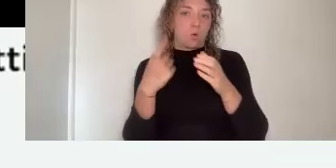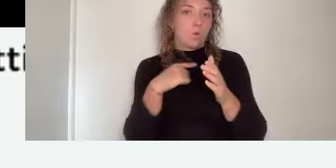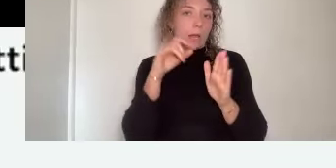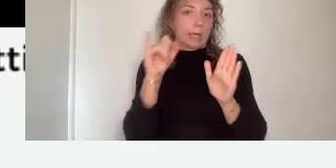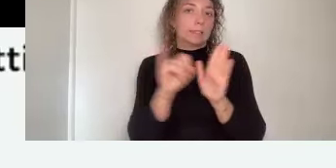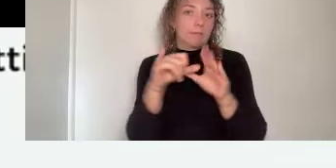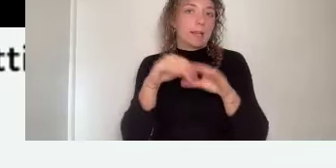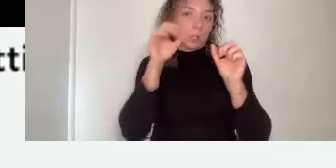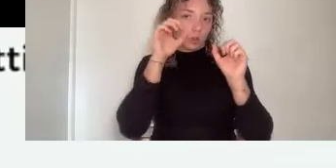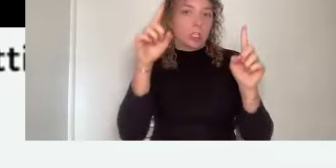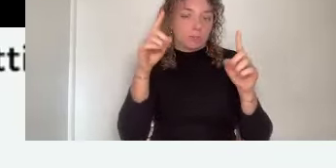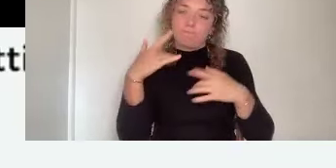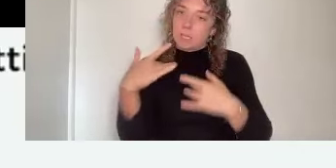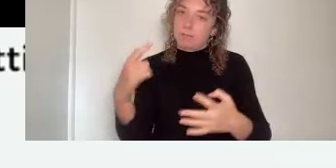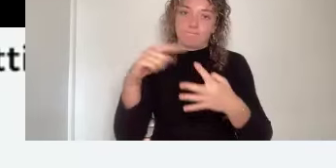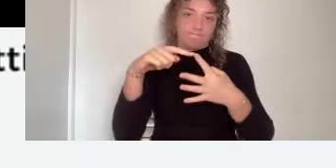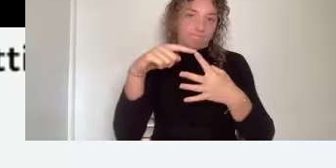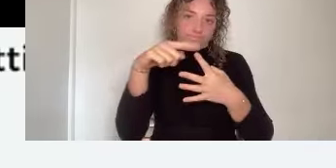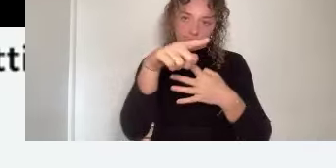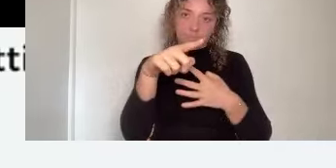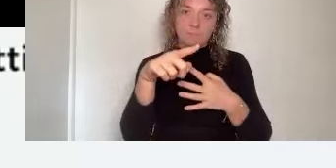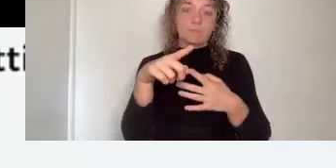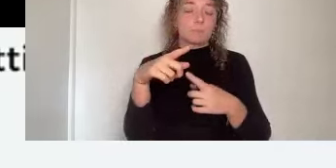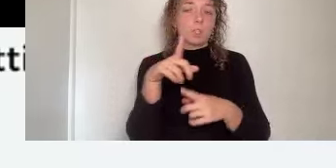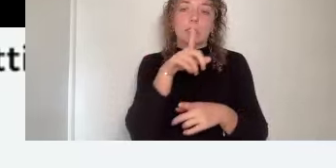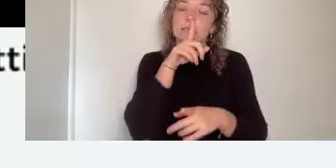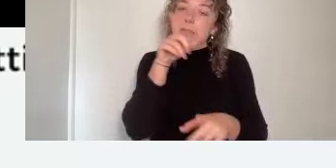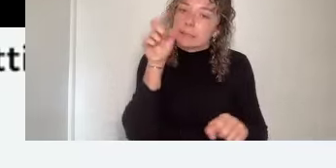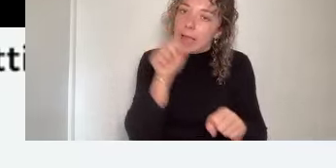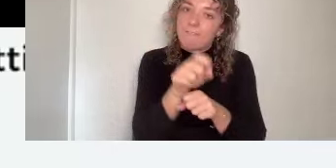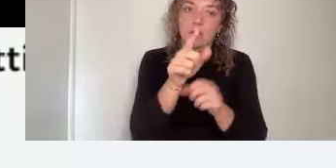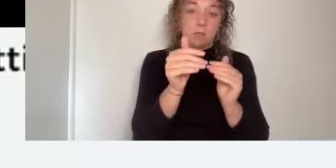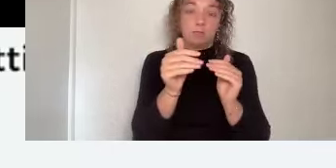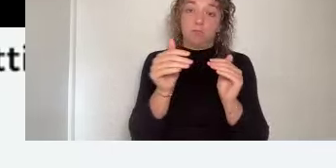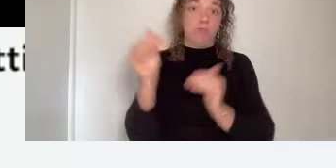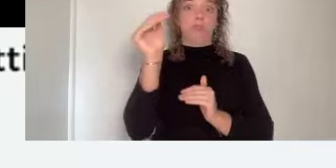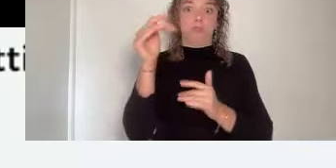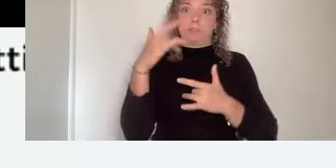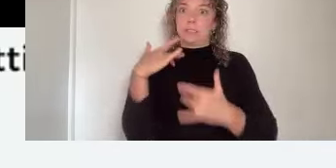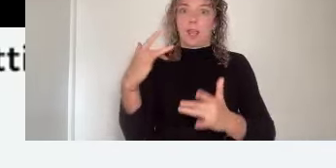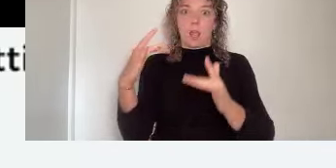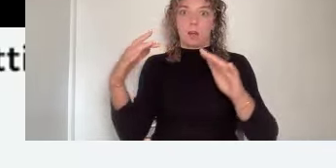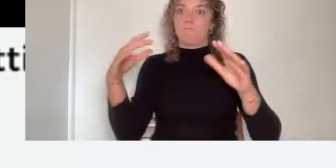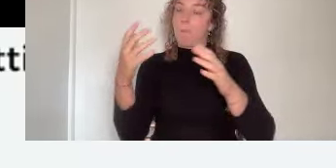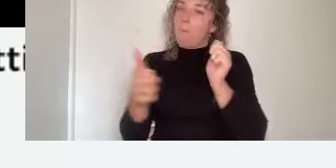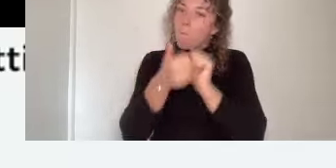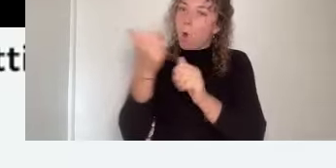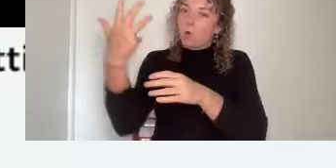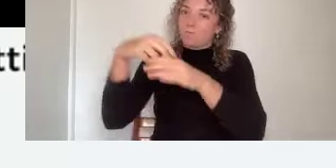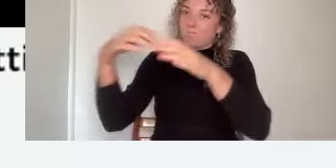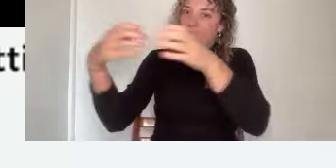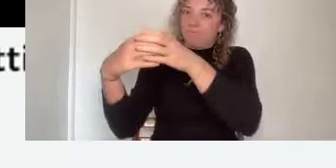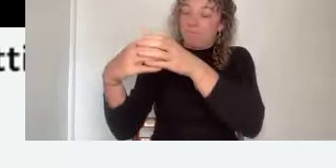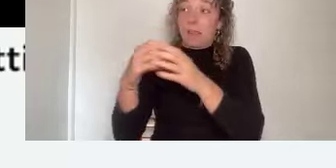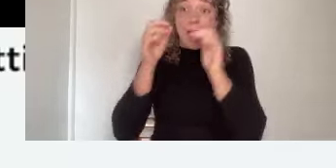in education. So I'm going to say that again. By far, it's the most common category, which means in education, we have this